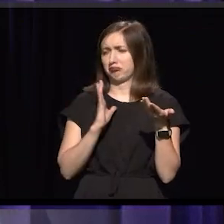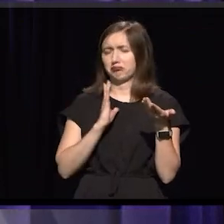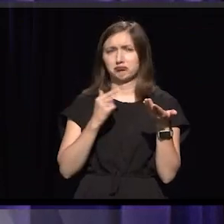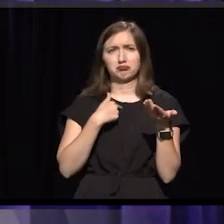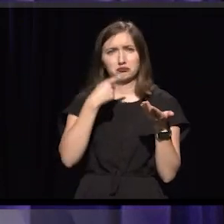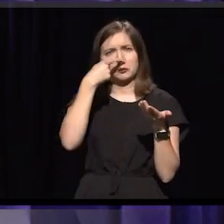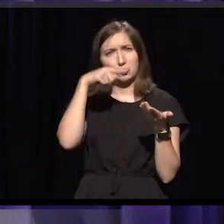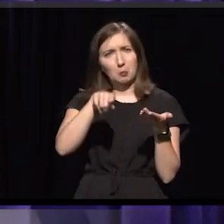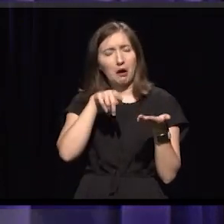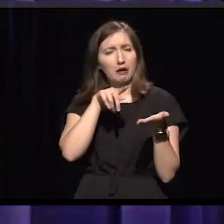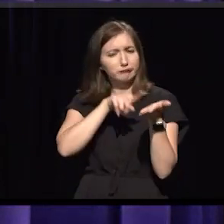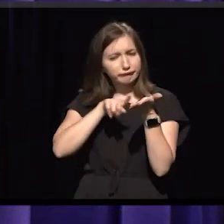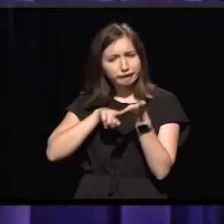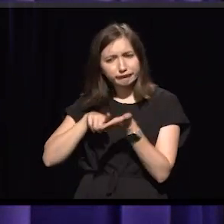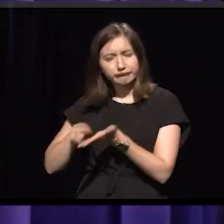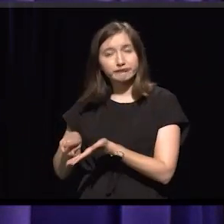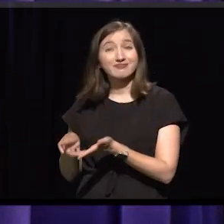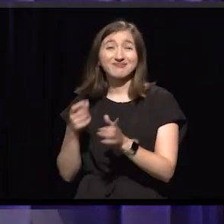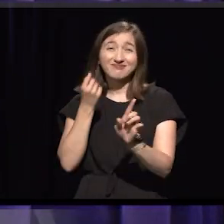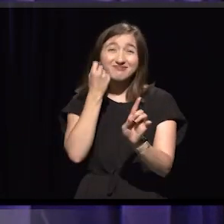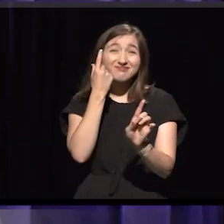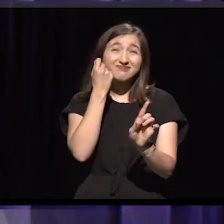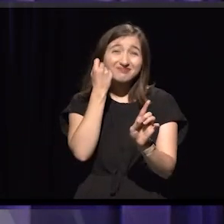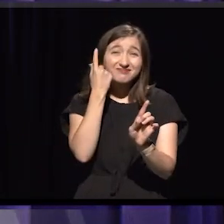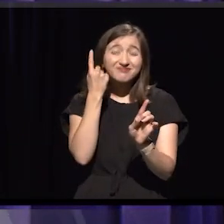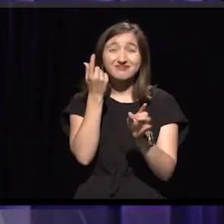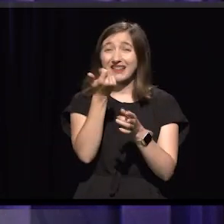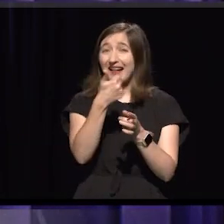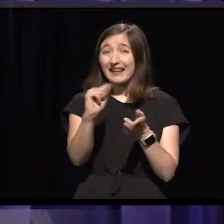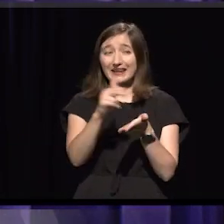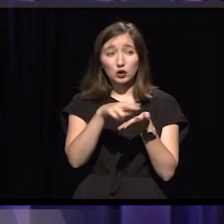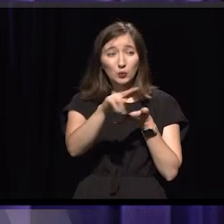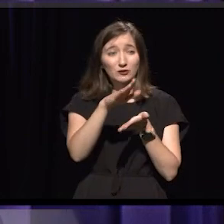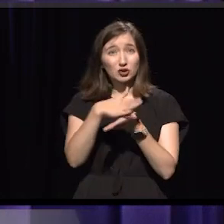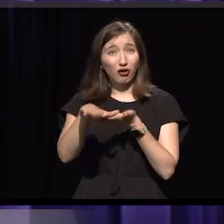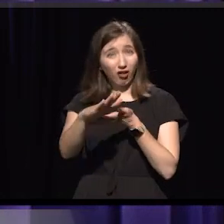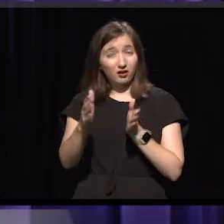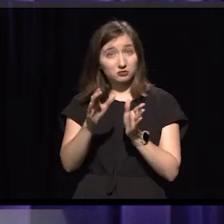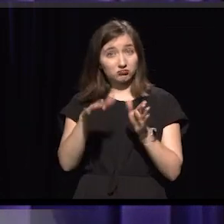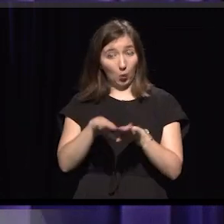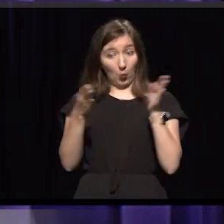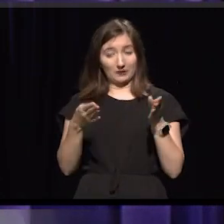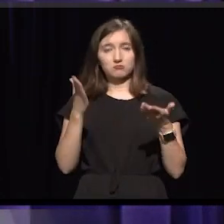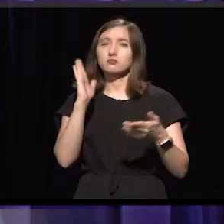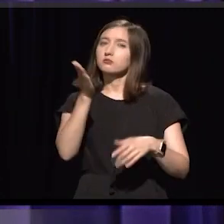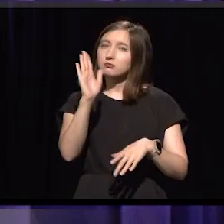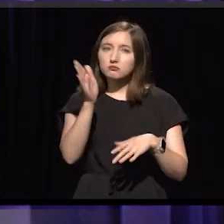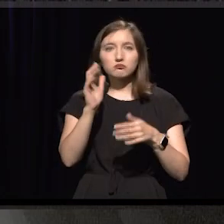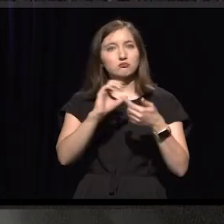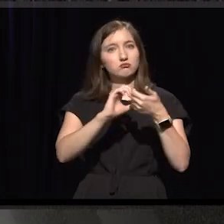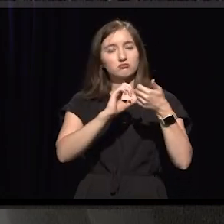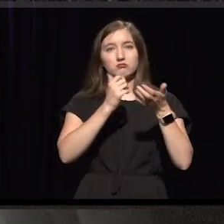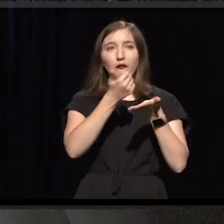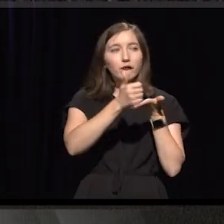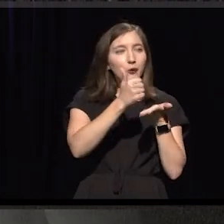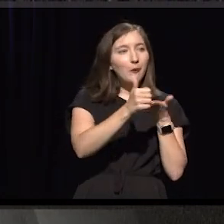spectators, gatherings, parties, these are all things that we should not be having right now.